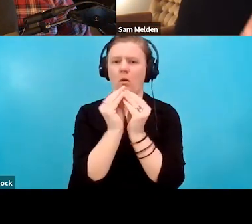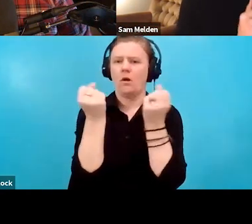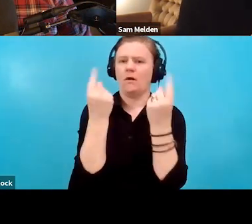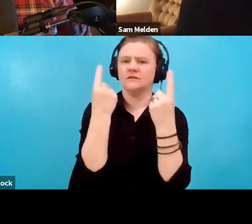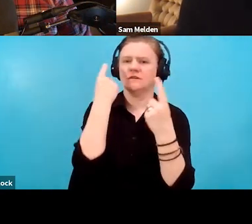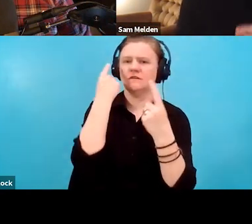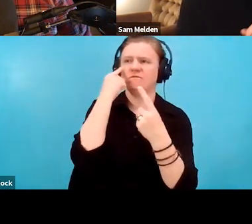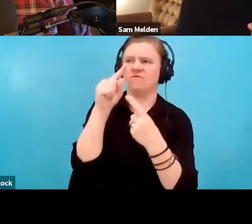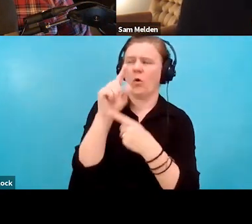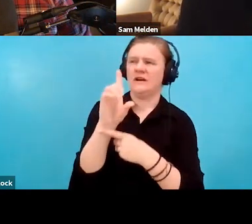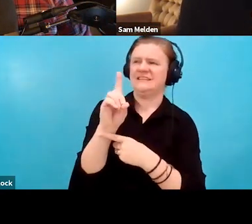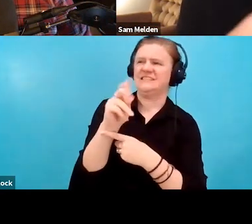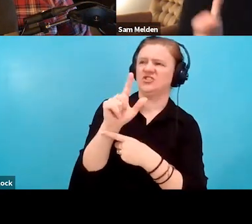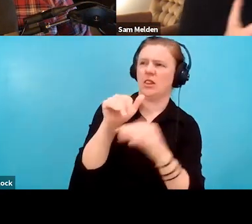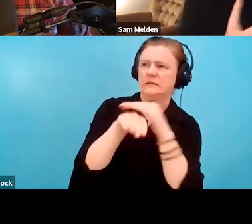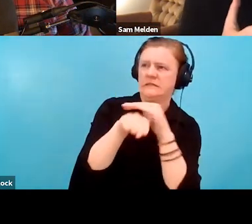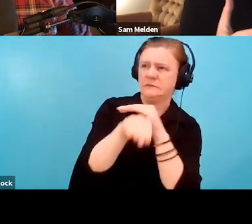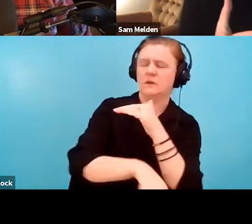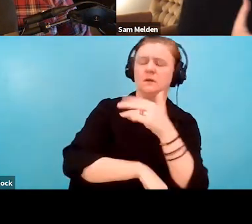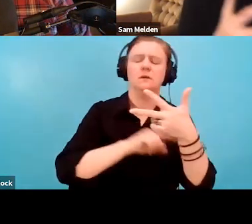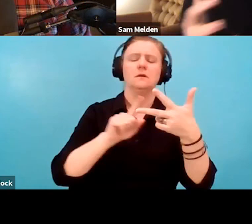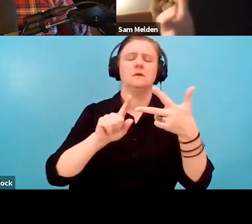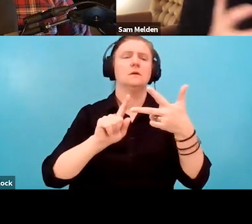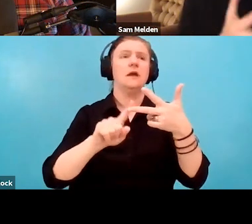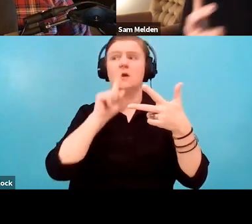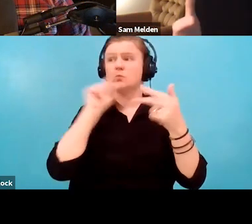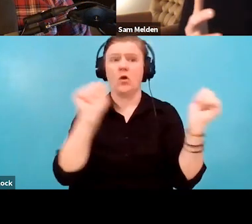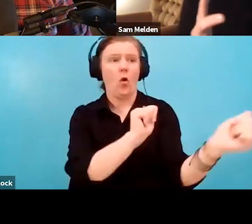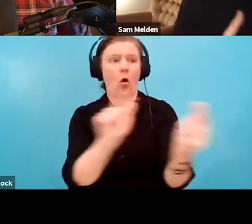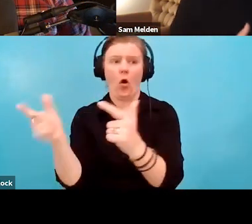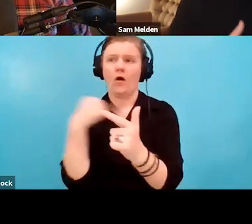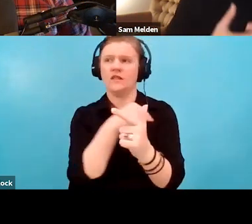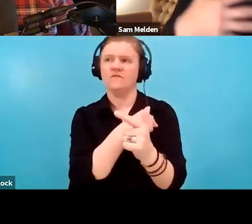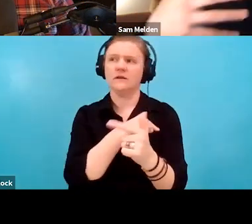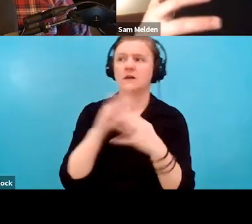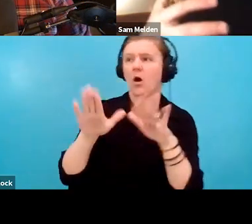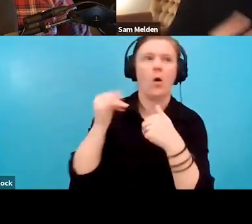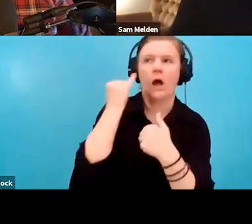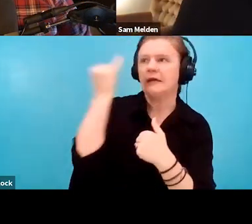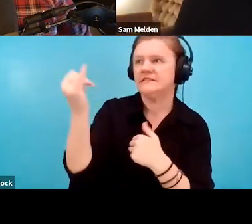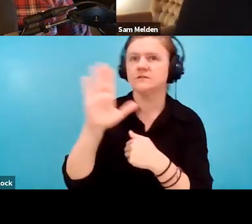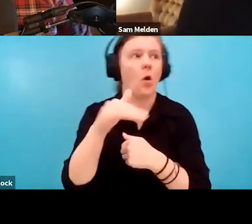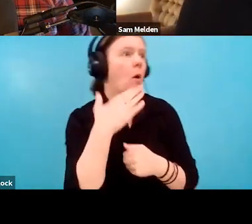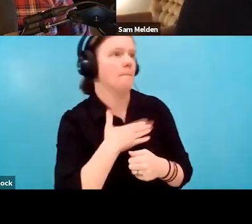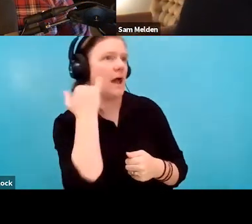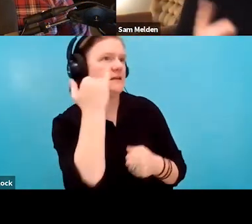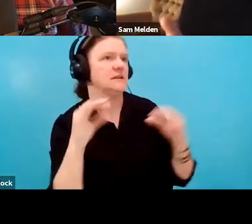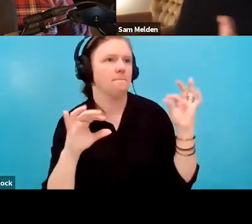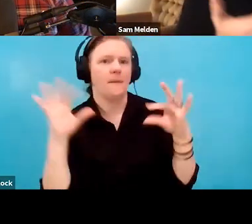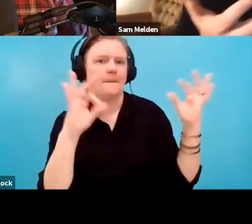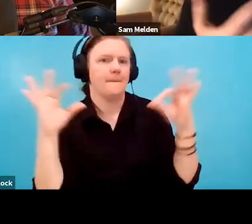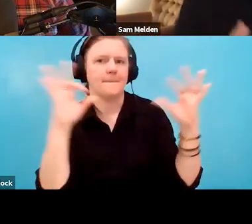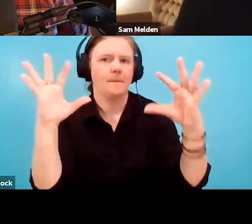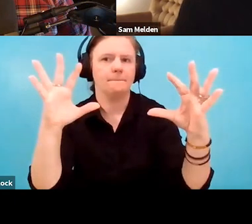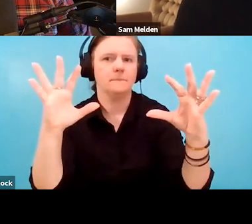without more community, kind of all of us sharing tips and tricks and pushing that conversation forward. So that was our